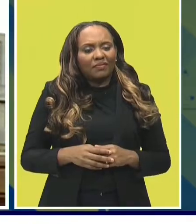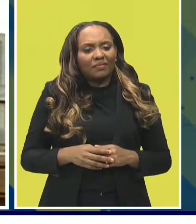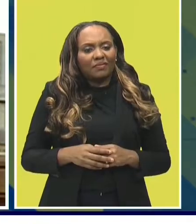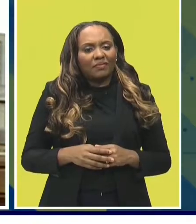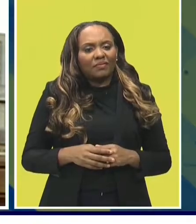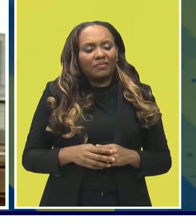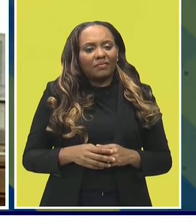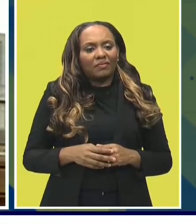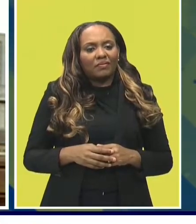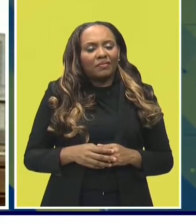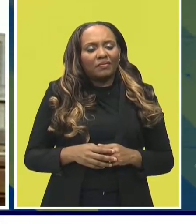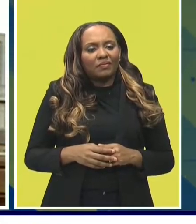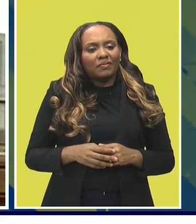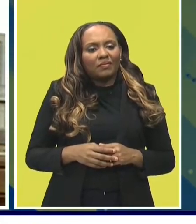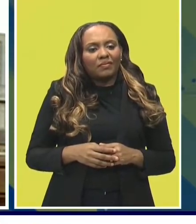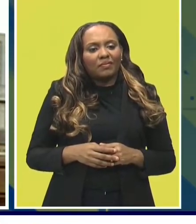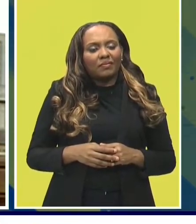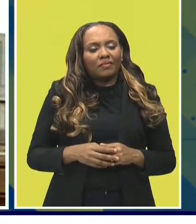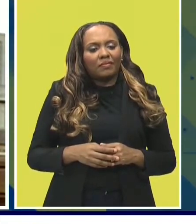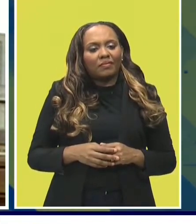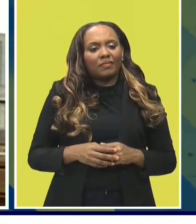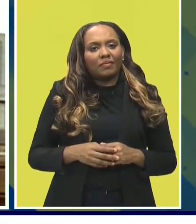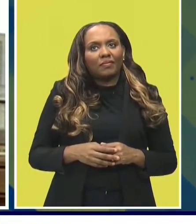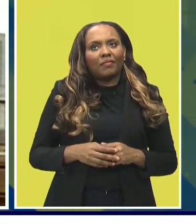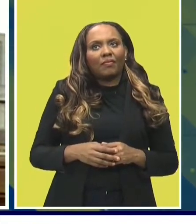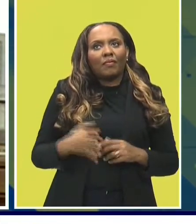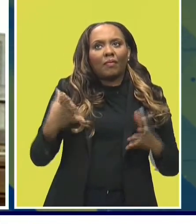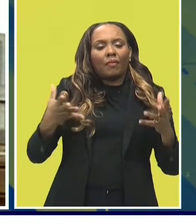to whence we came